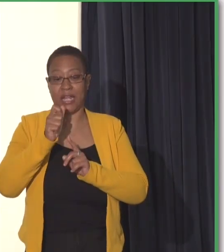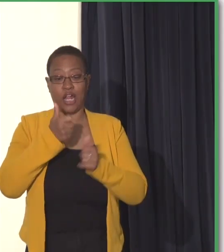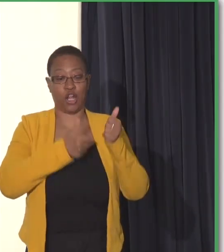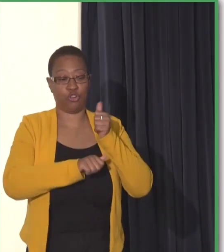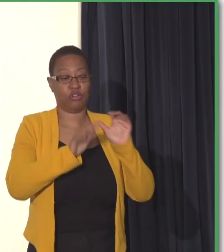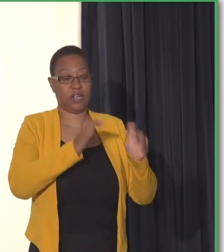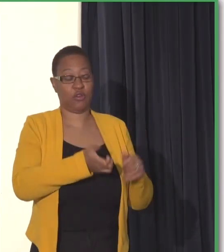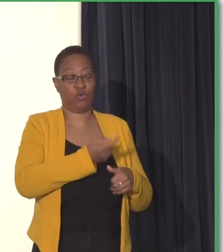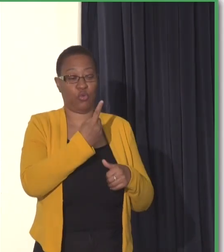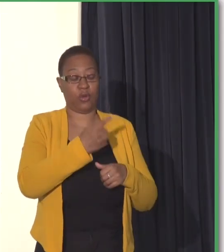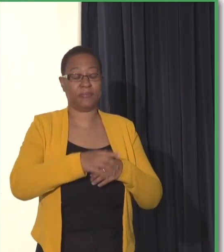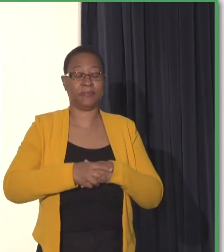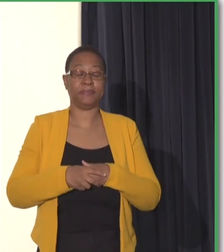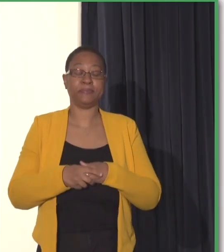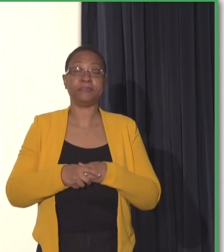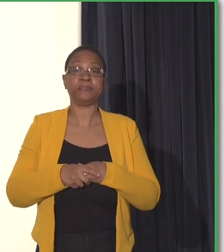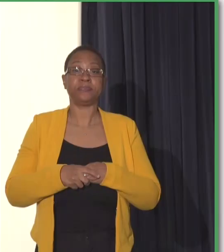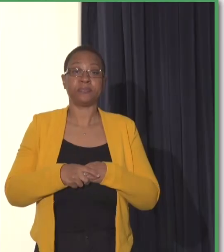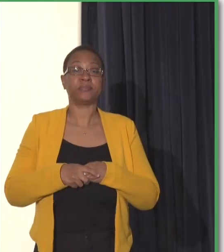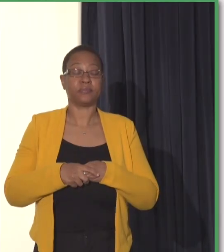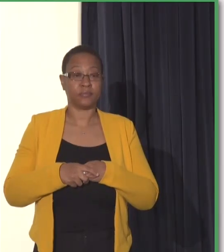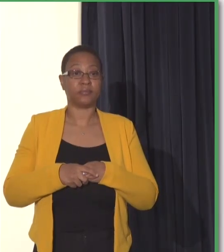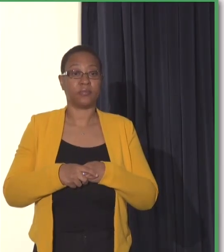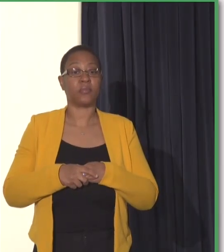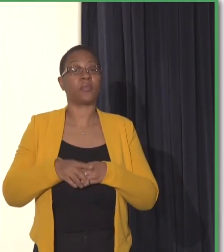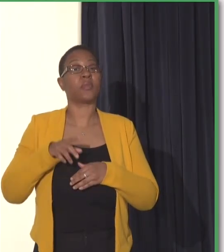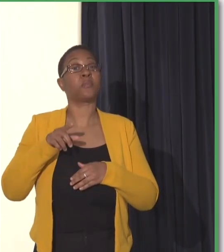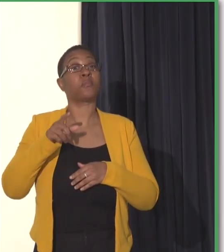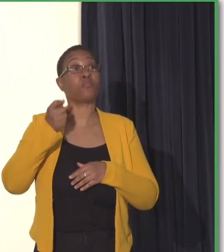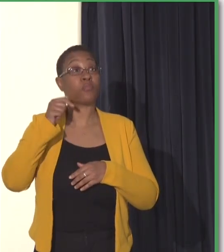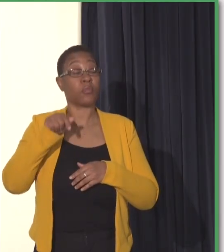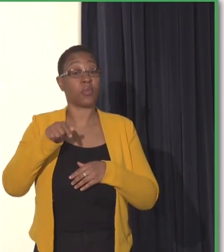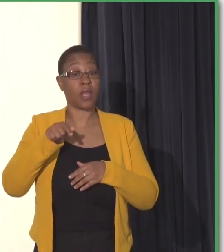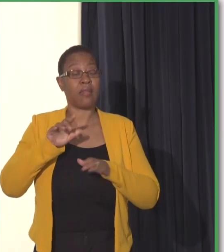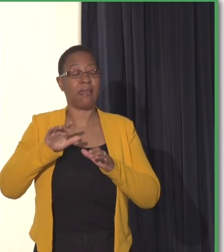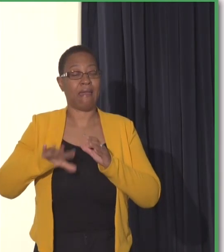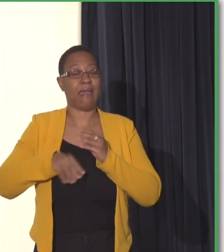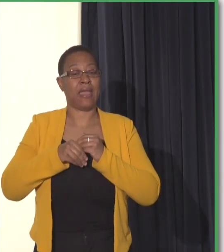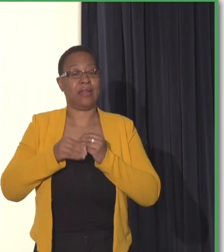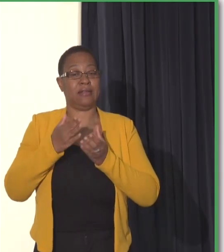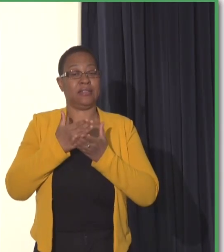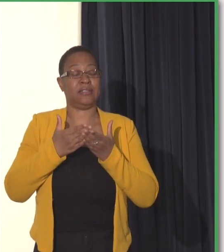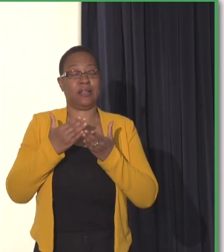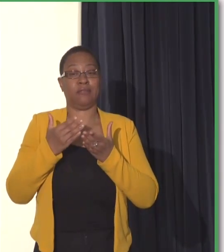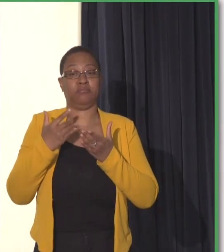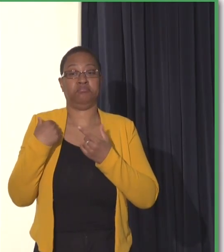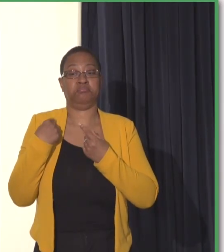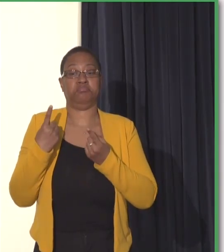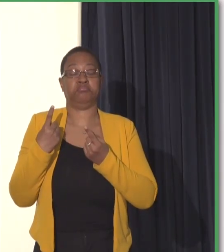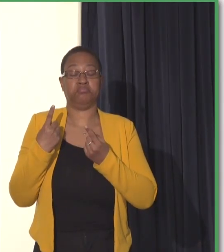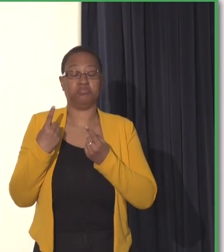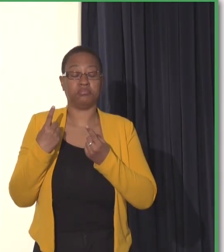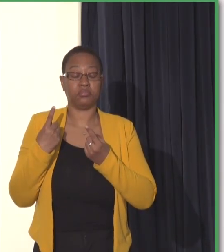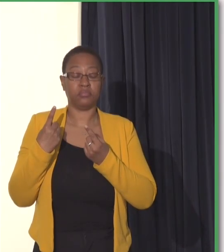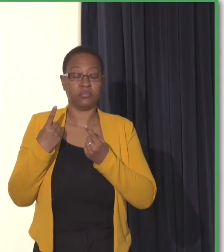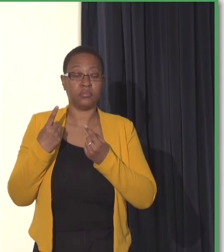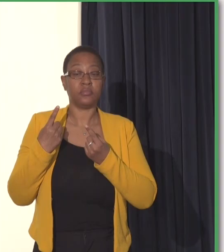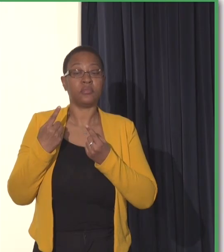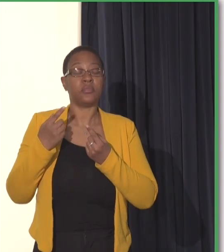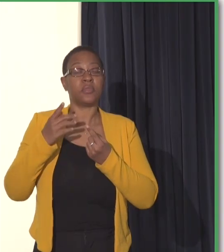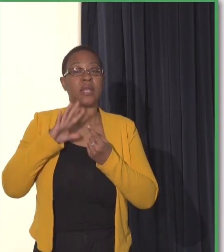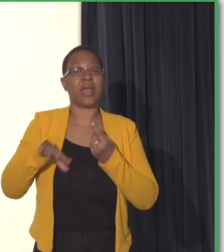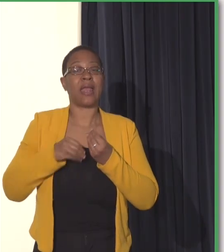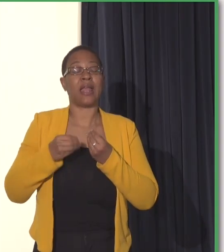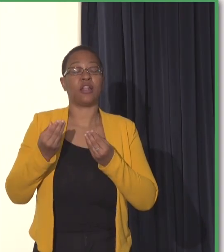1. So they have added some to this special order since in the past to include some of our more intermediate